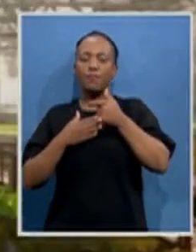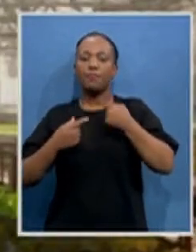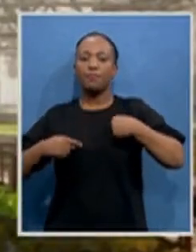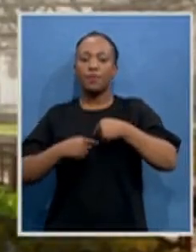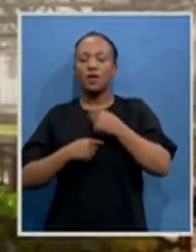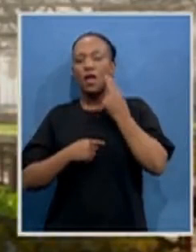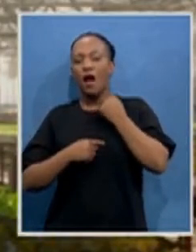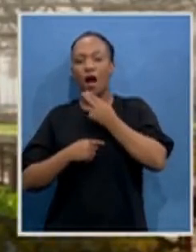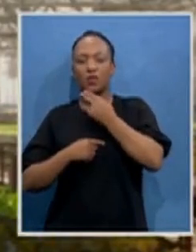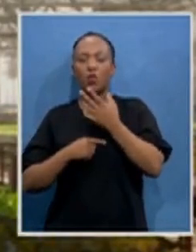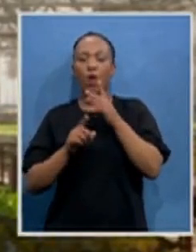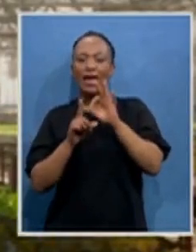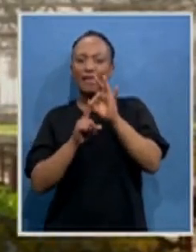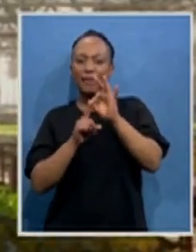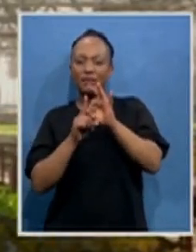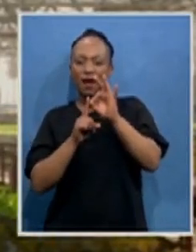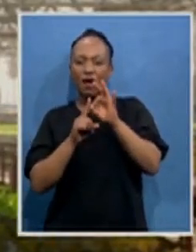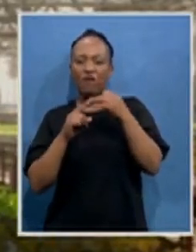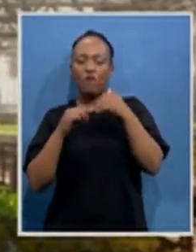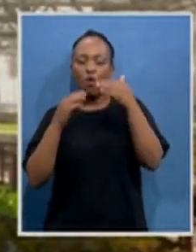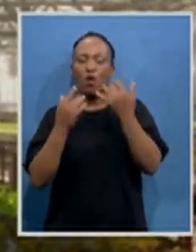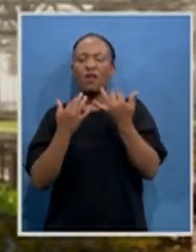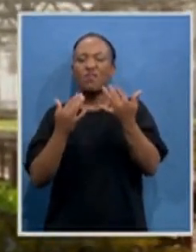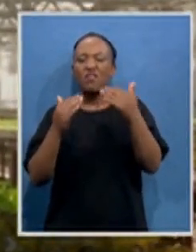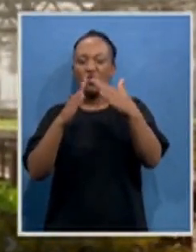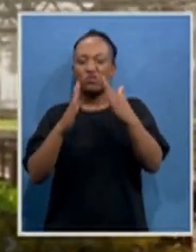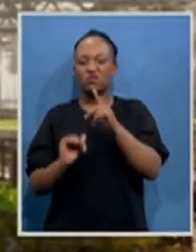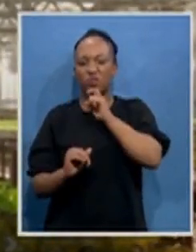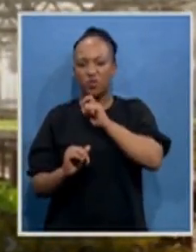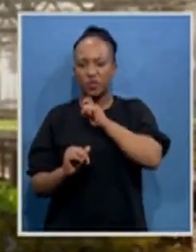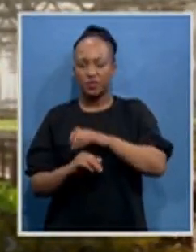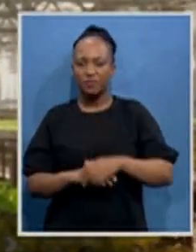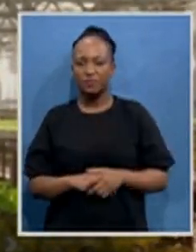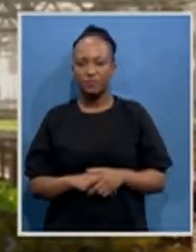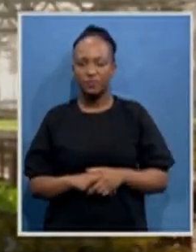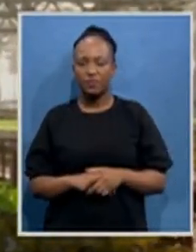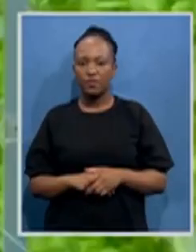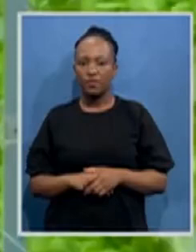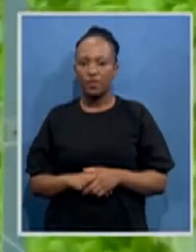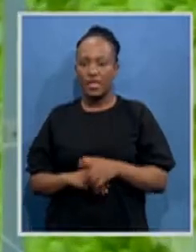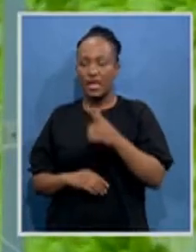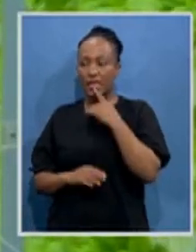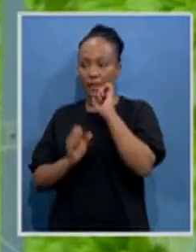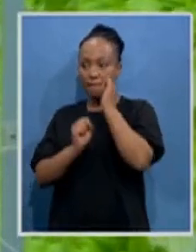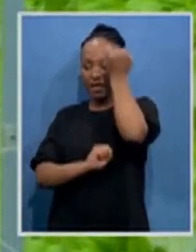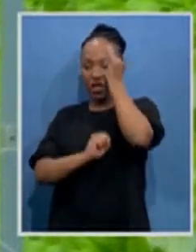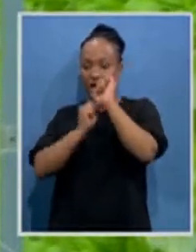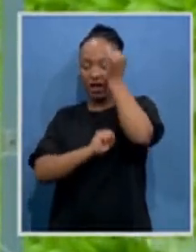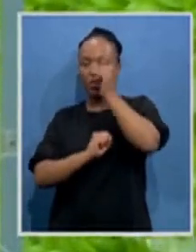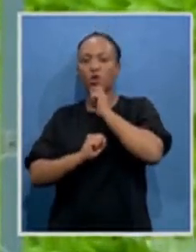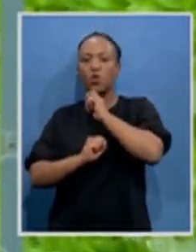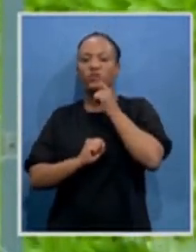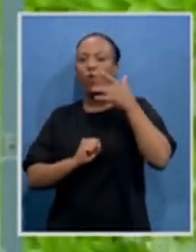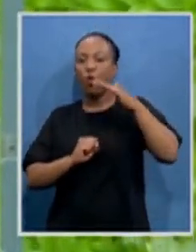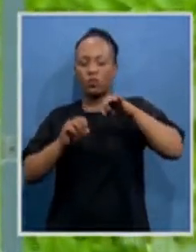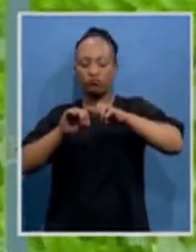A hybrid hothouse with a smaller carbon emission footprint. An innovative way to farm more